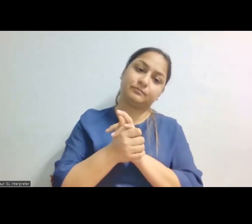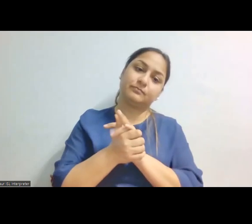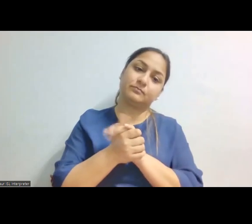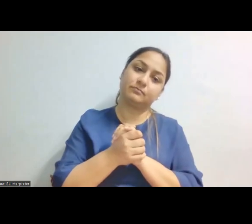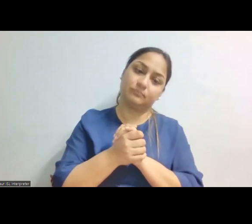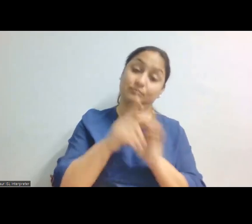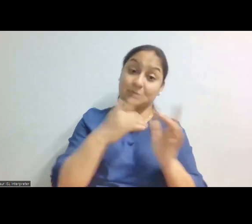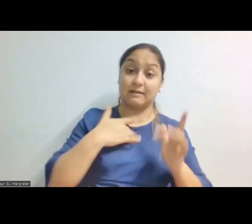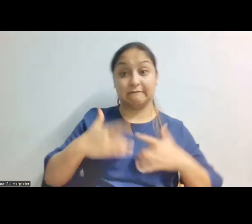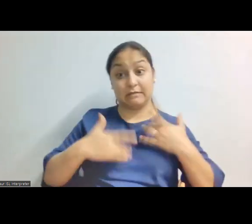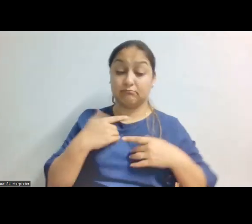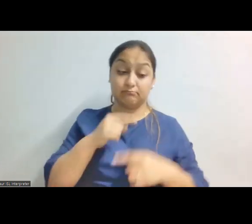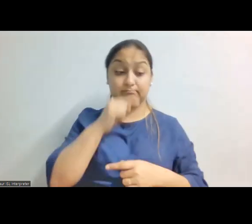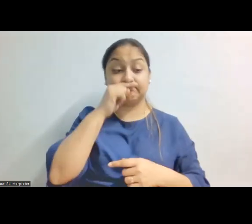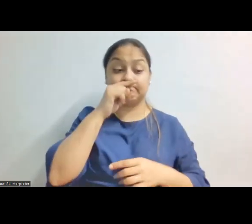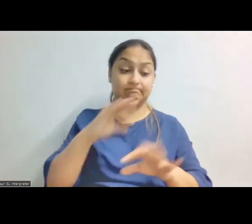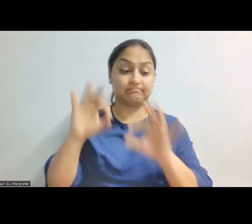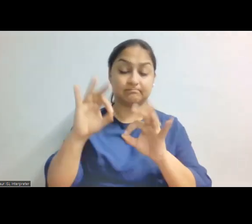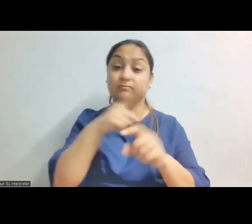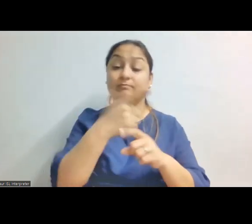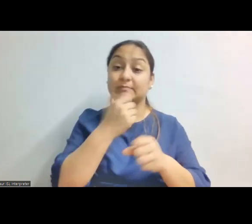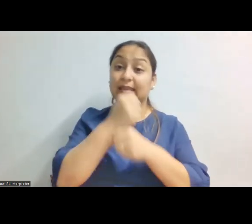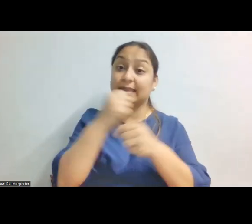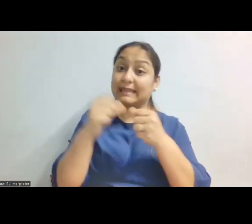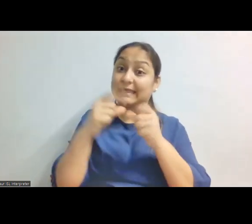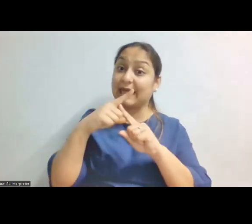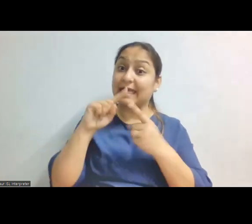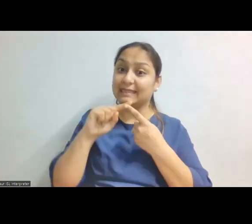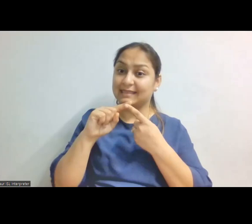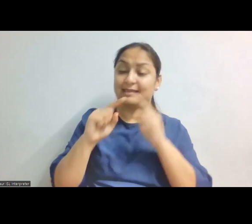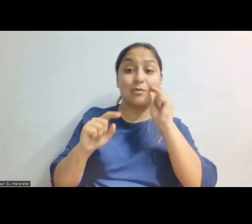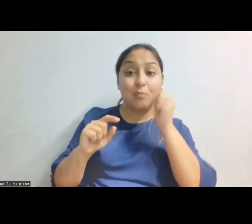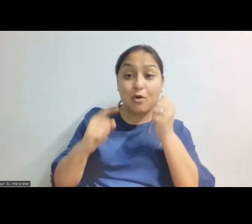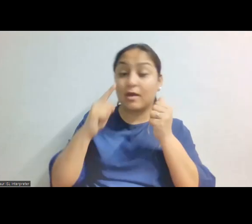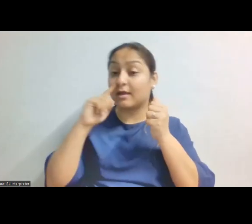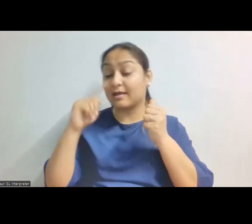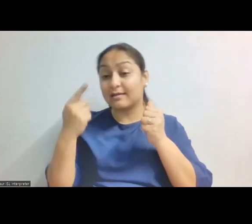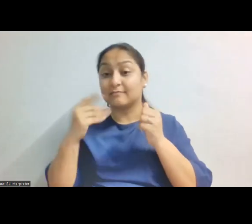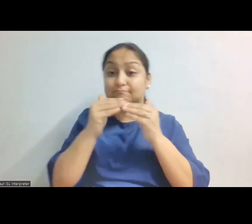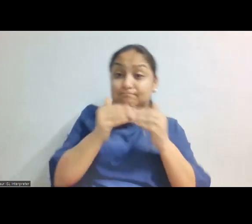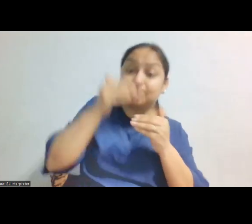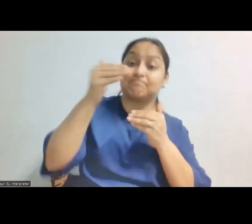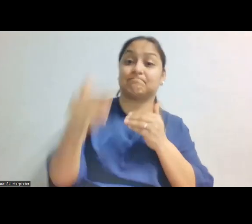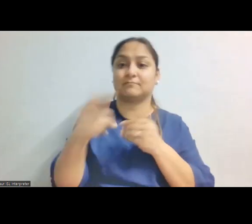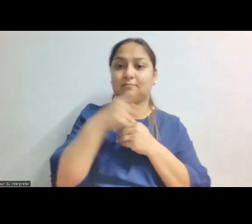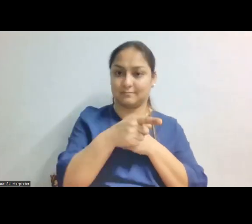I feel very proud of that. It's called Gati. This is Gender Advancement Transforming Institutions. Now,